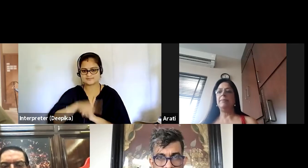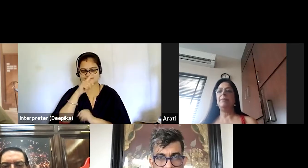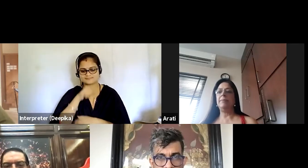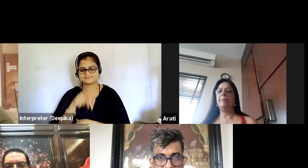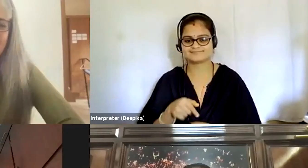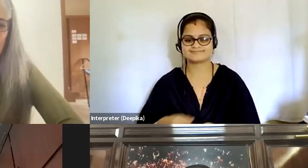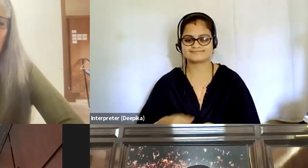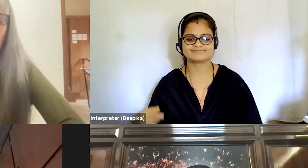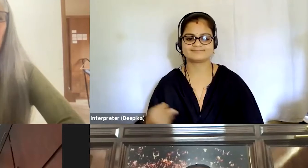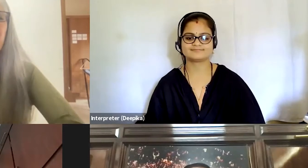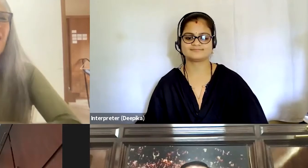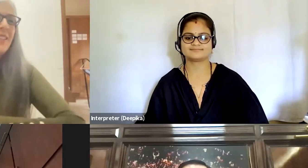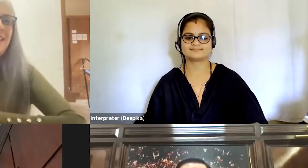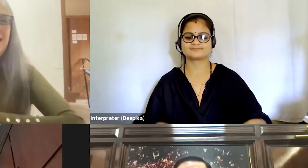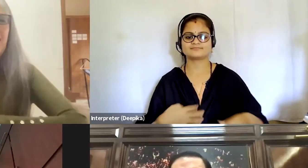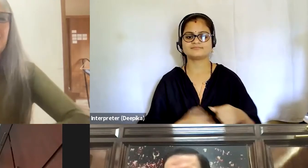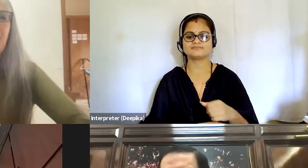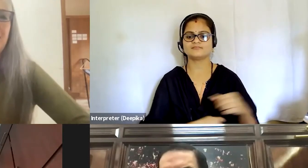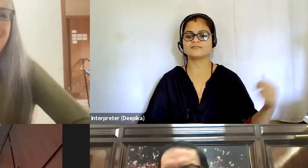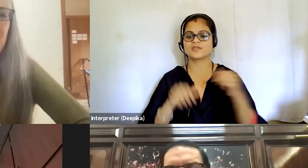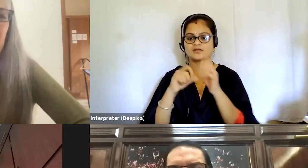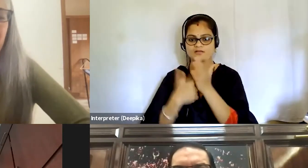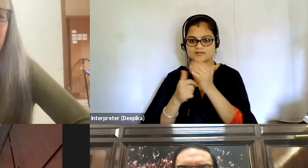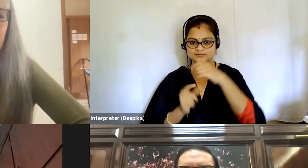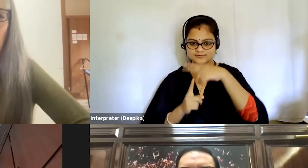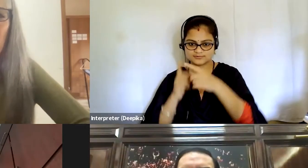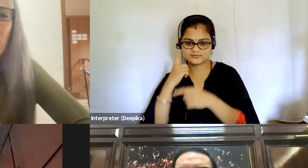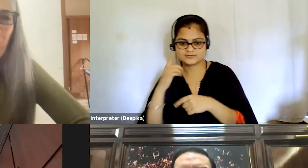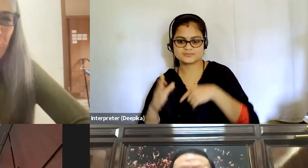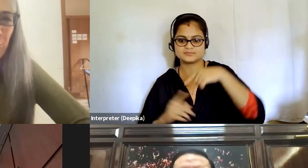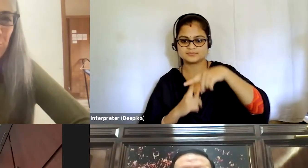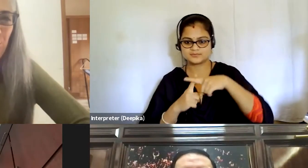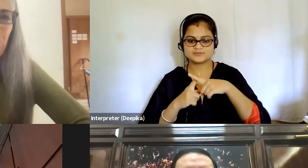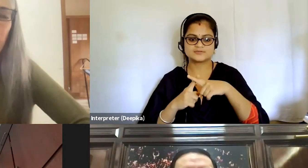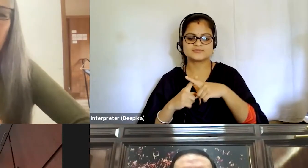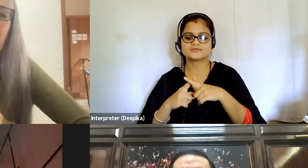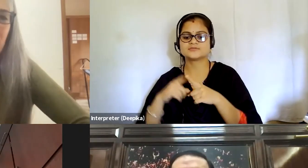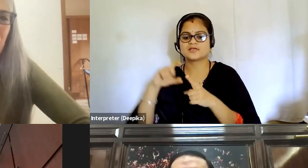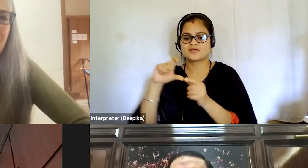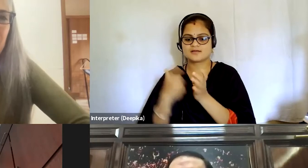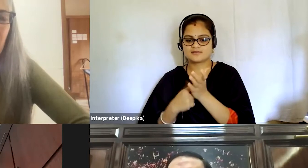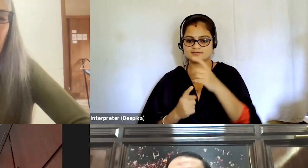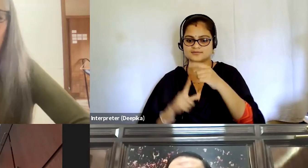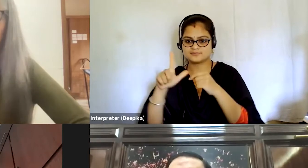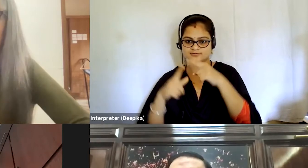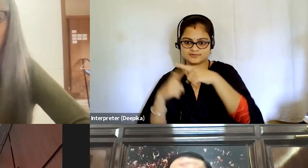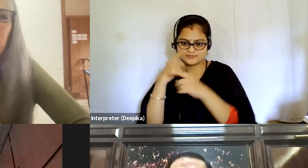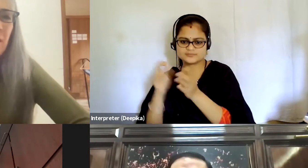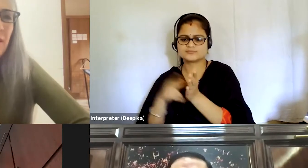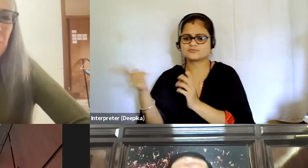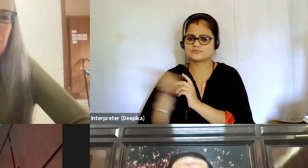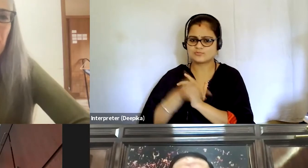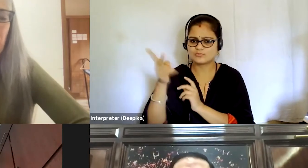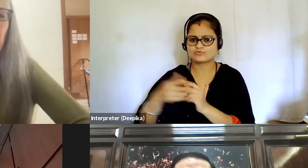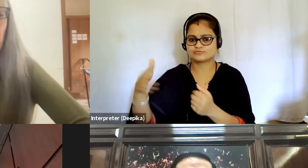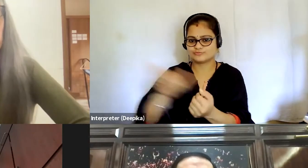Yes, yes. Aarti and Carlton, this question is more for you. You both are musicians. If you could tell me a